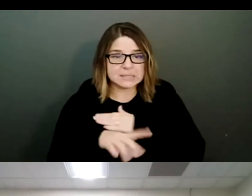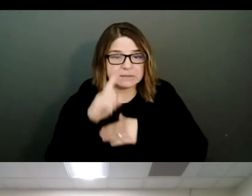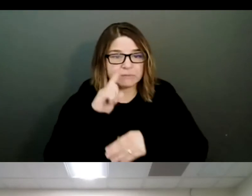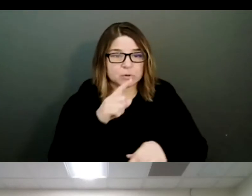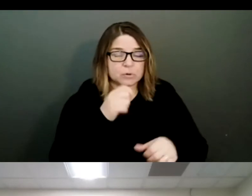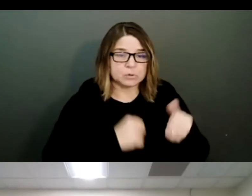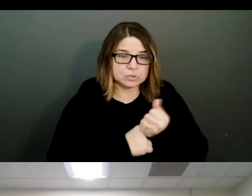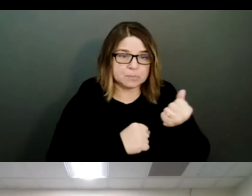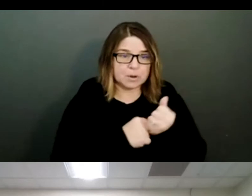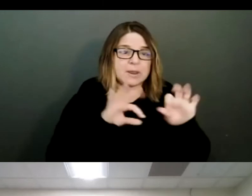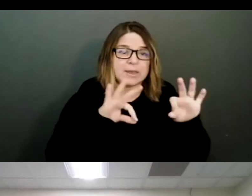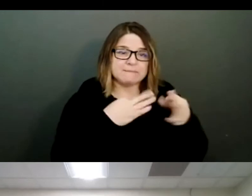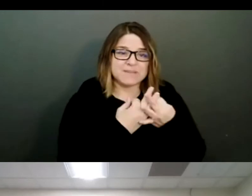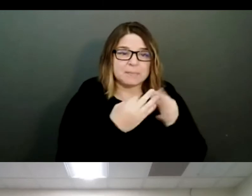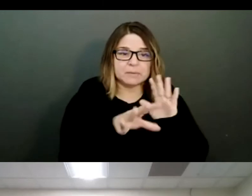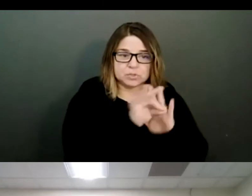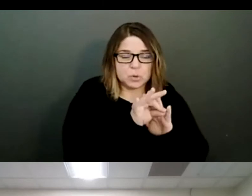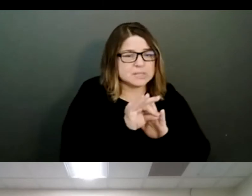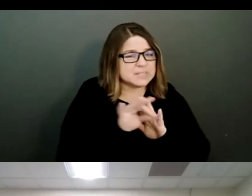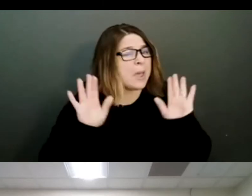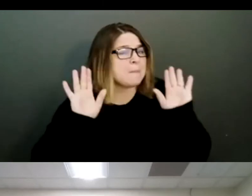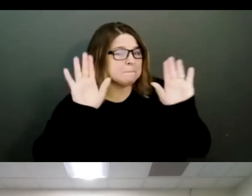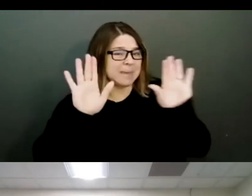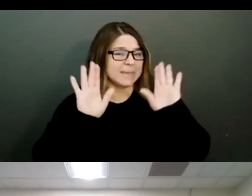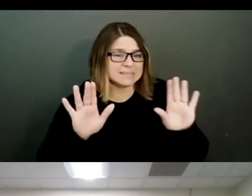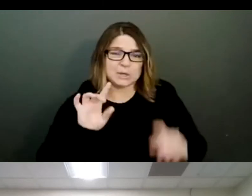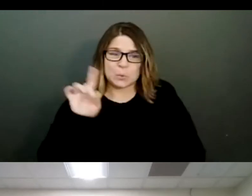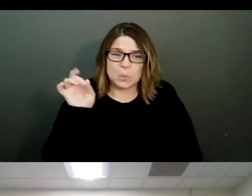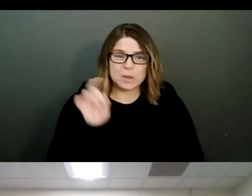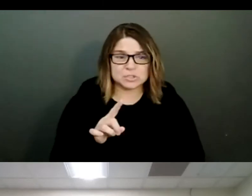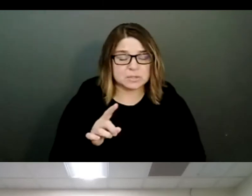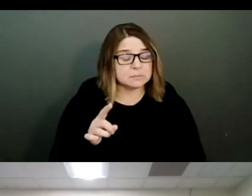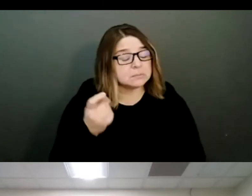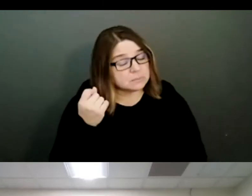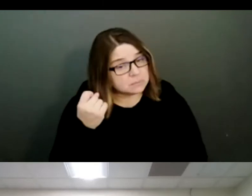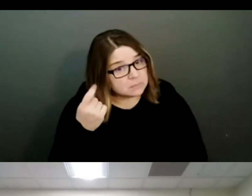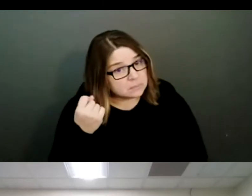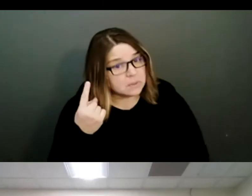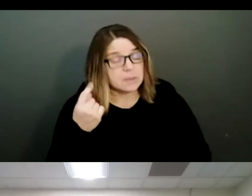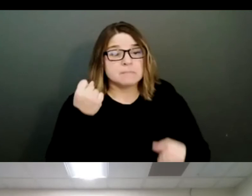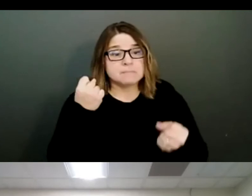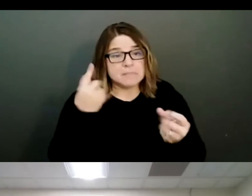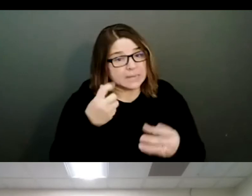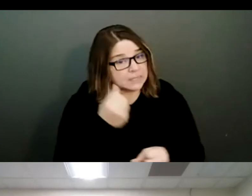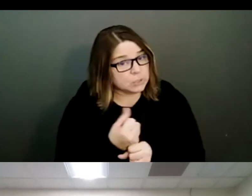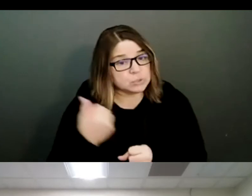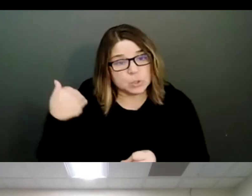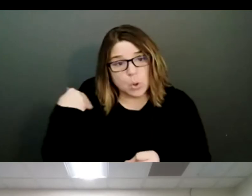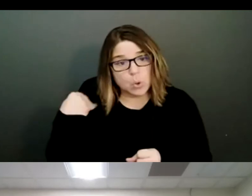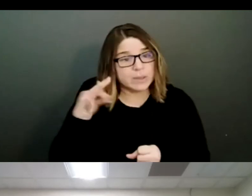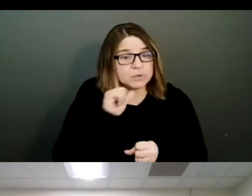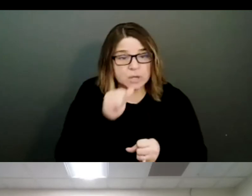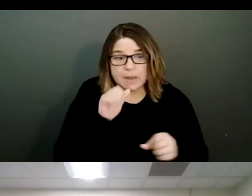families of choice? That's an amazing question, because years ago, if you were not biologically related to